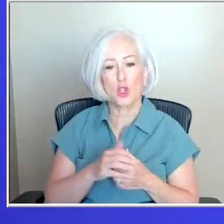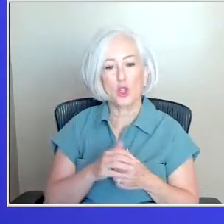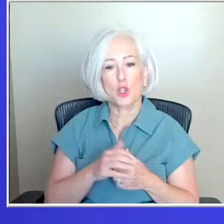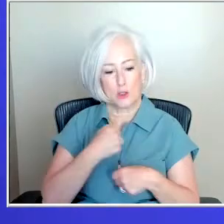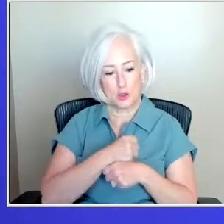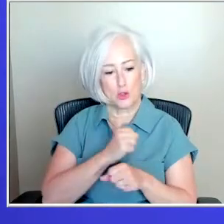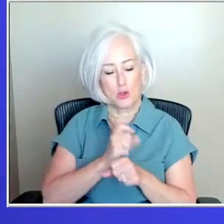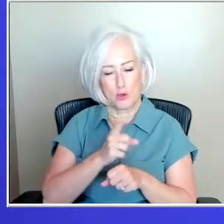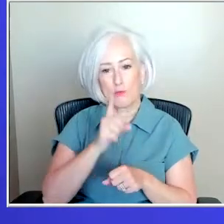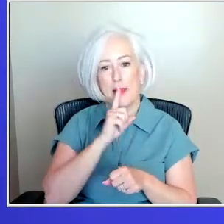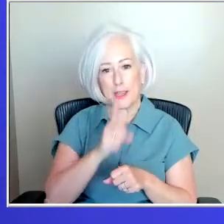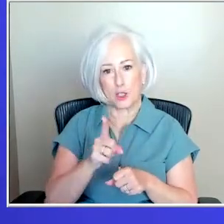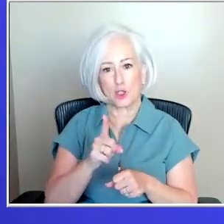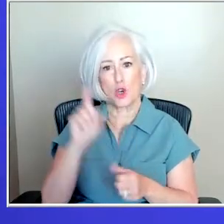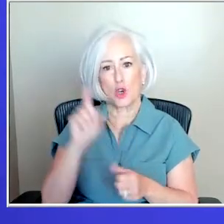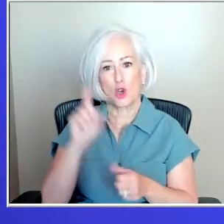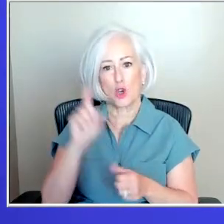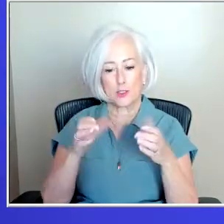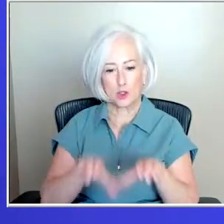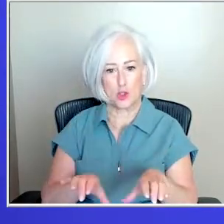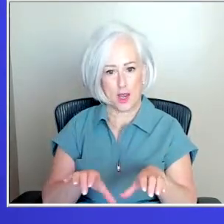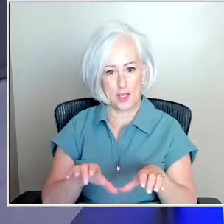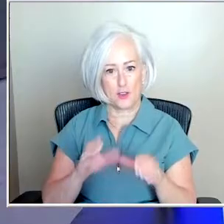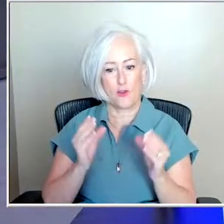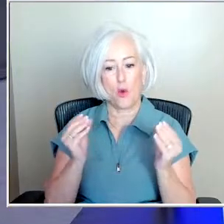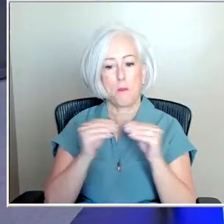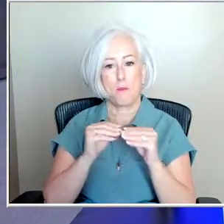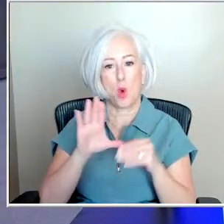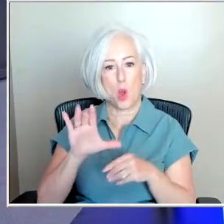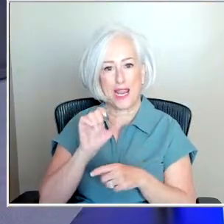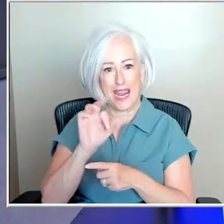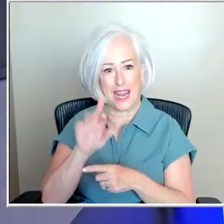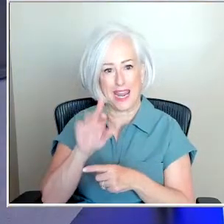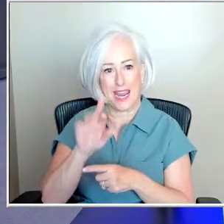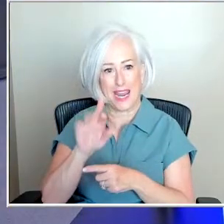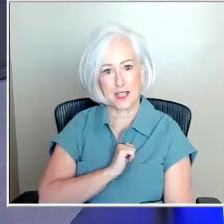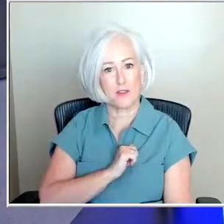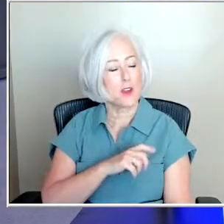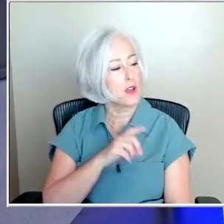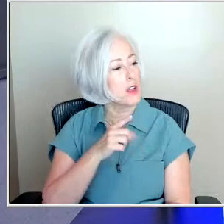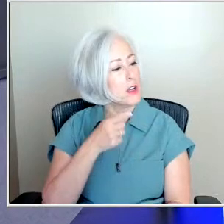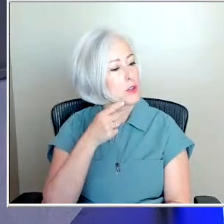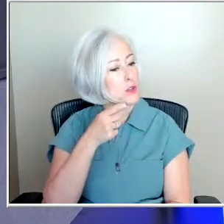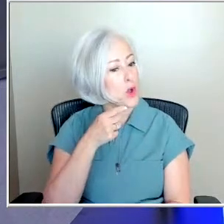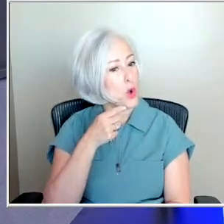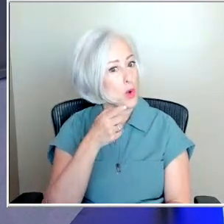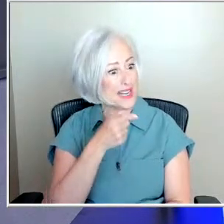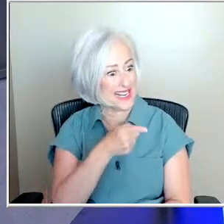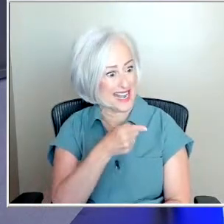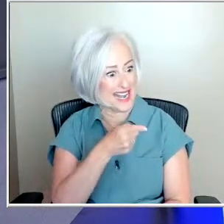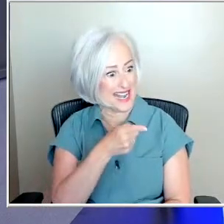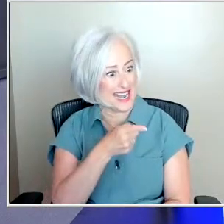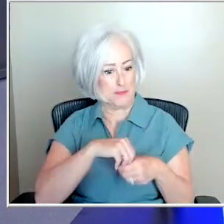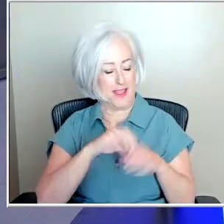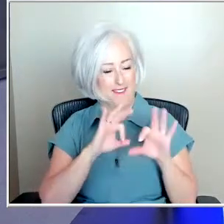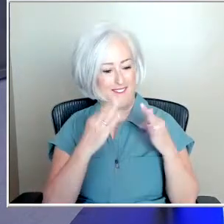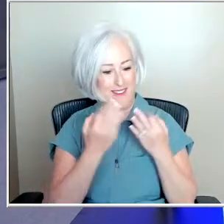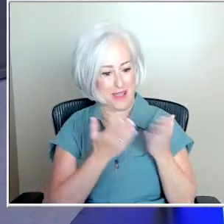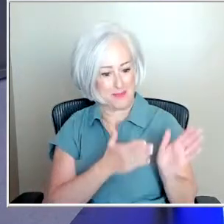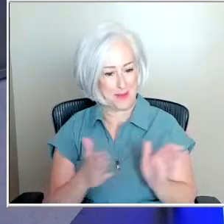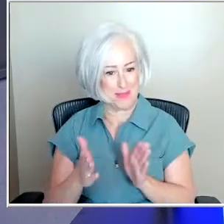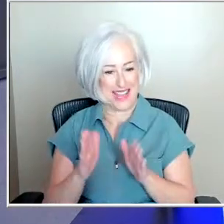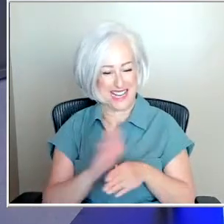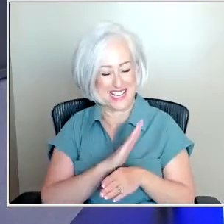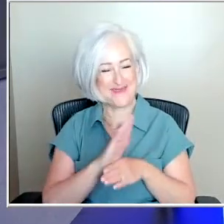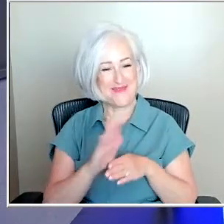and reduce more cancer risk for myself. So Dr. Yacoub, you become now you're in the business of family planning. Yes, right. Yeah, that